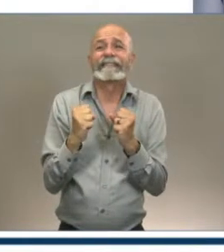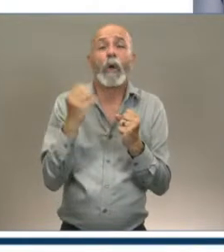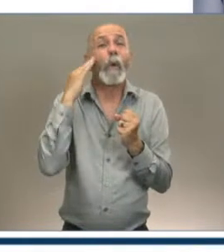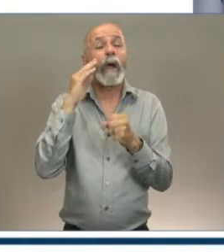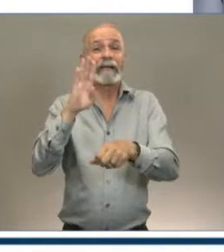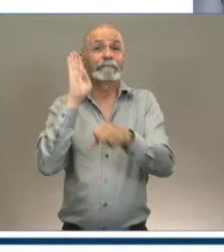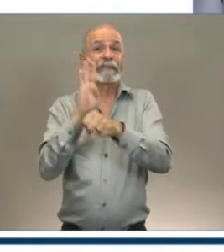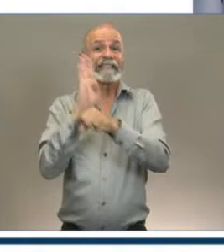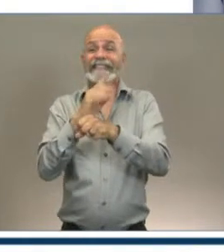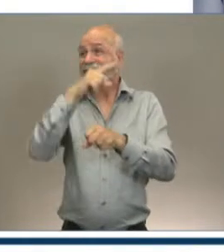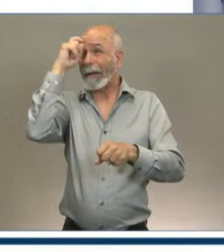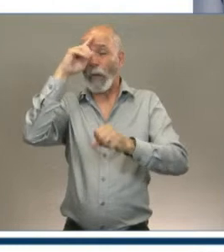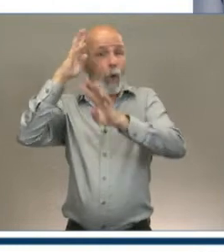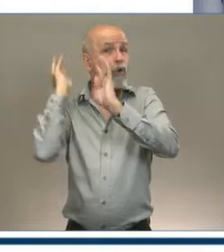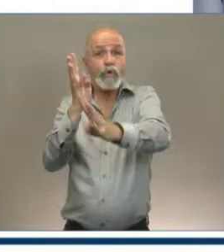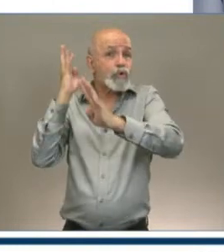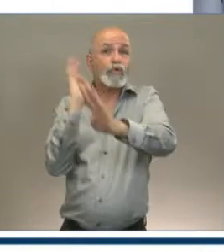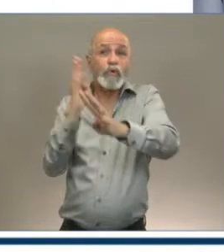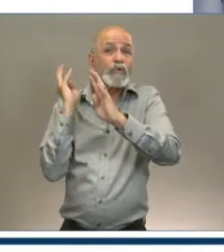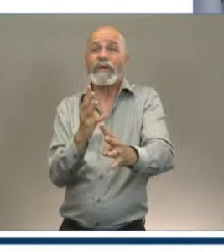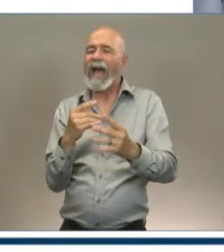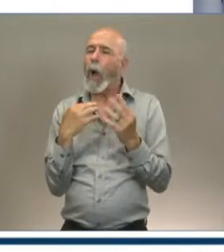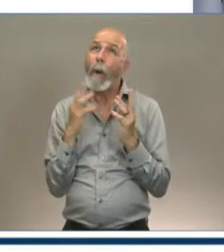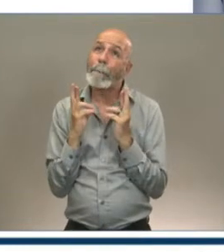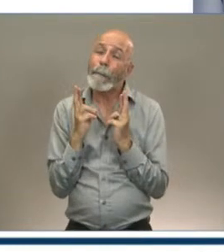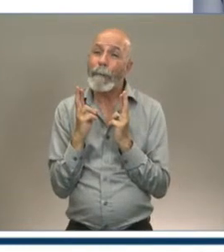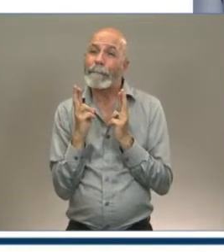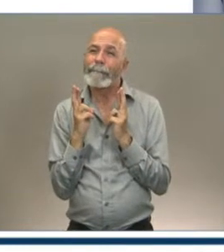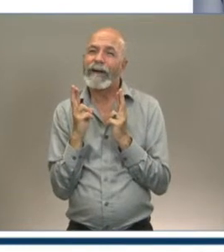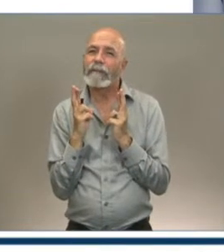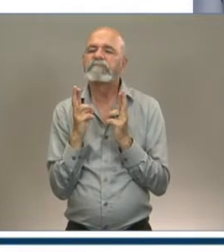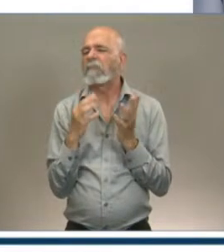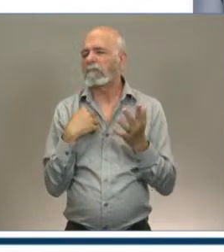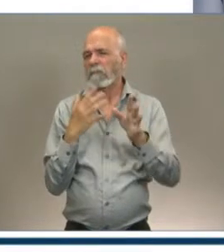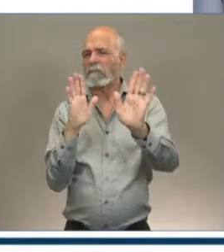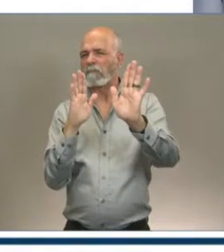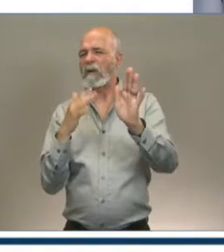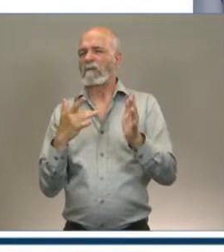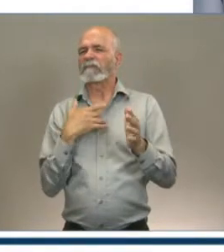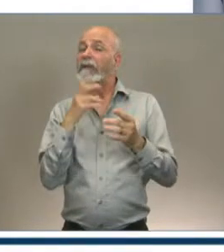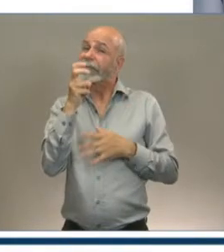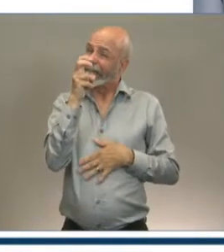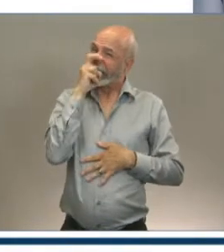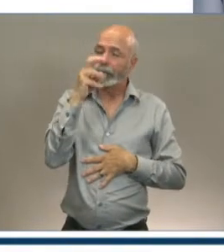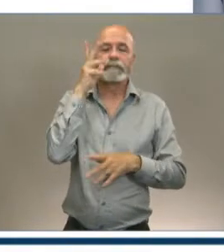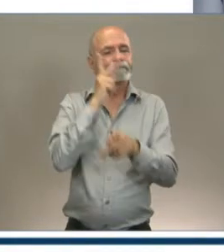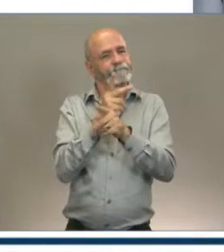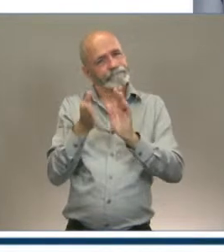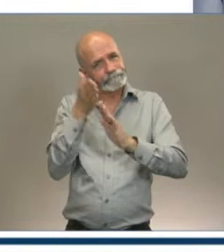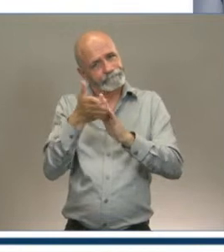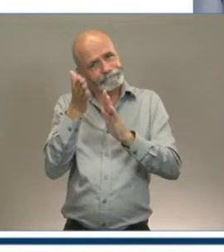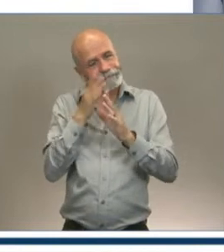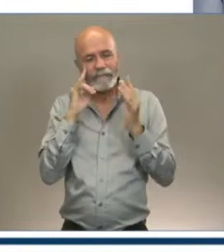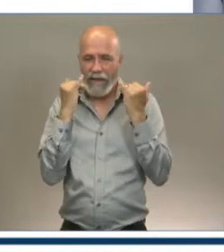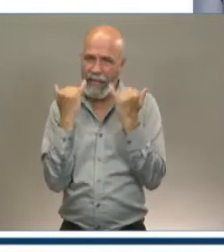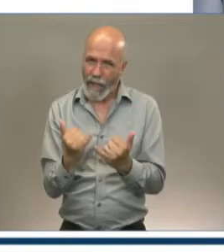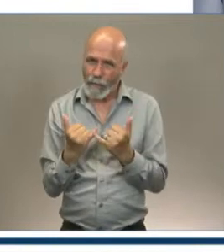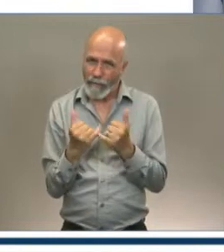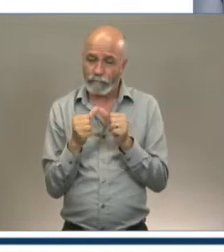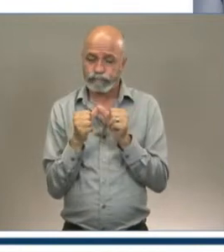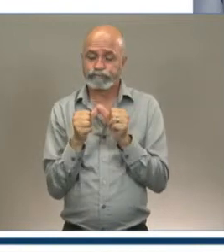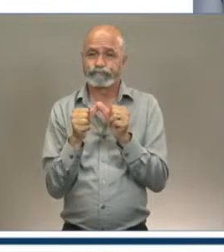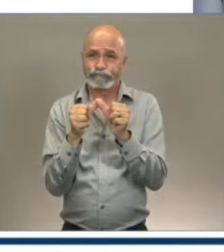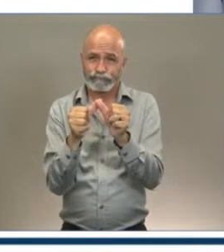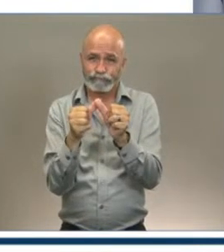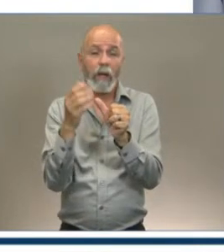have that solid summer. That's why we do think that taking strict measures now will allow us to open up